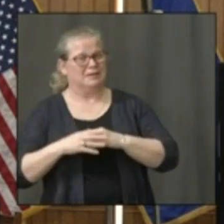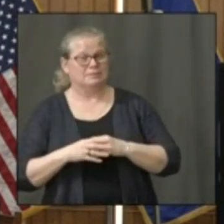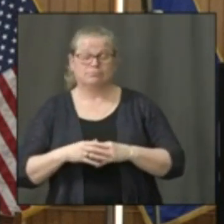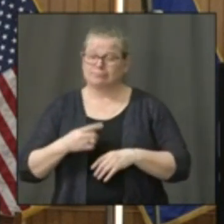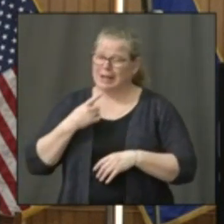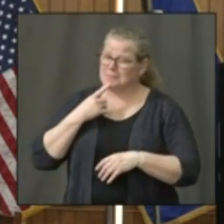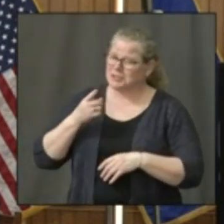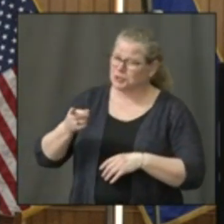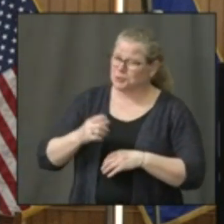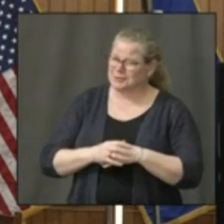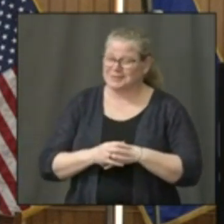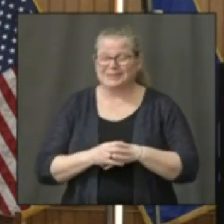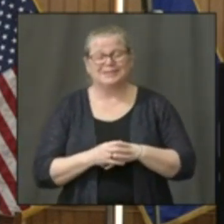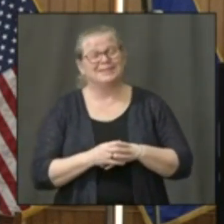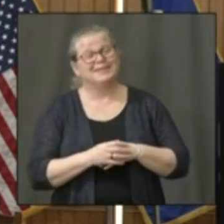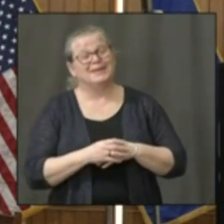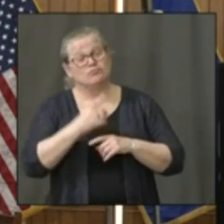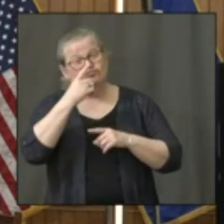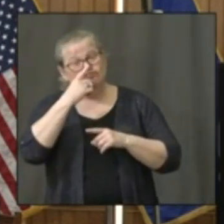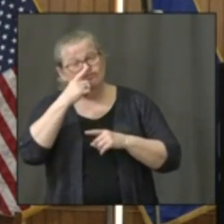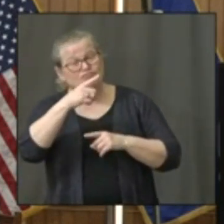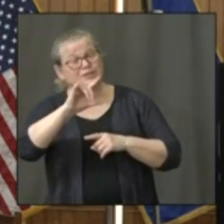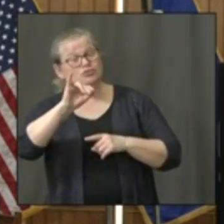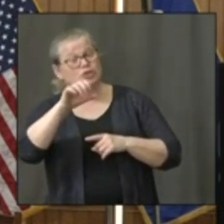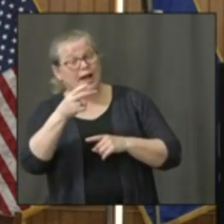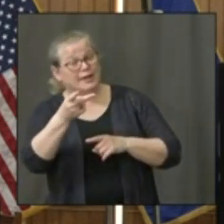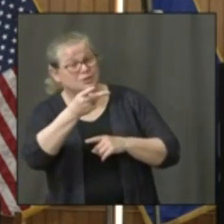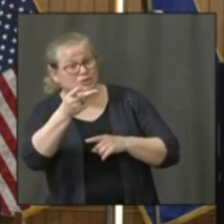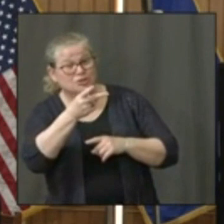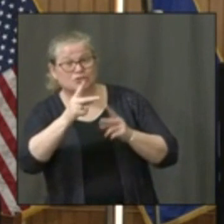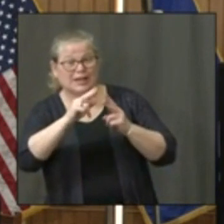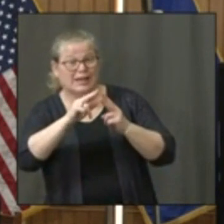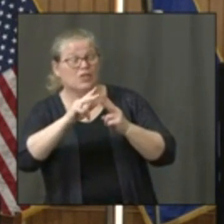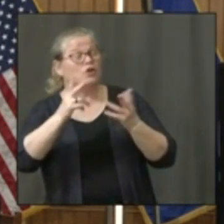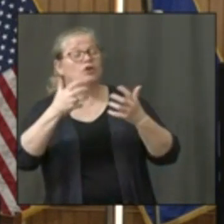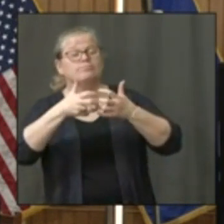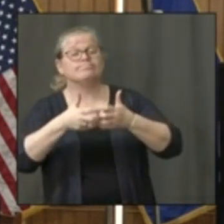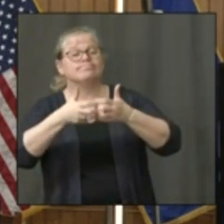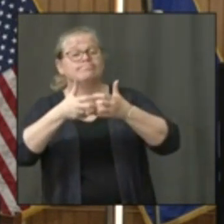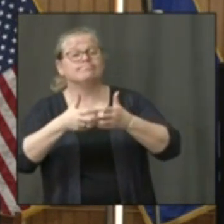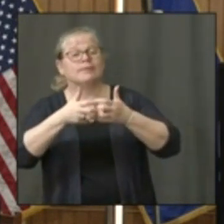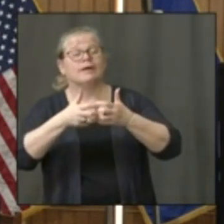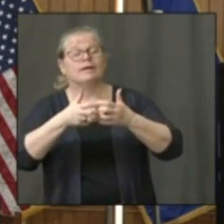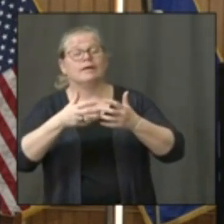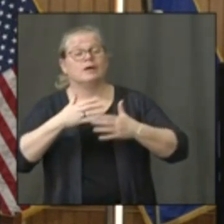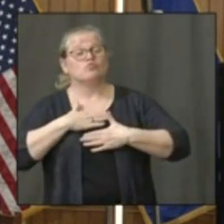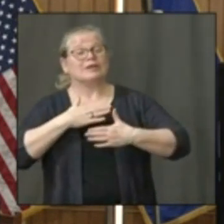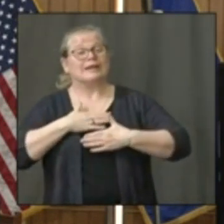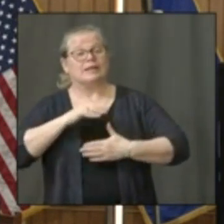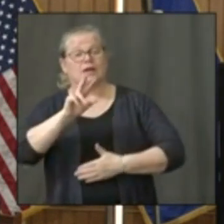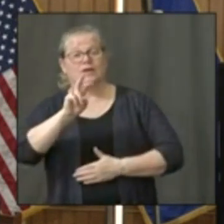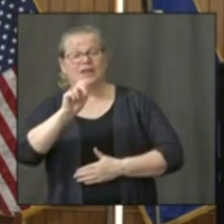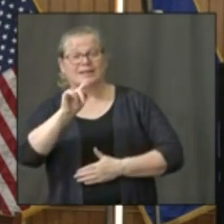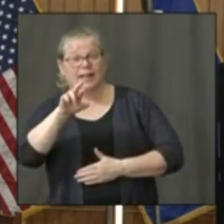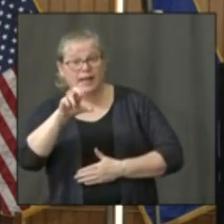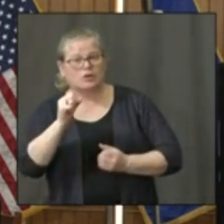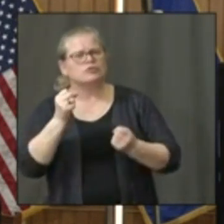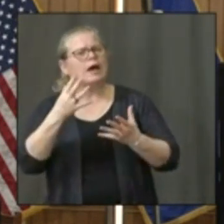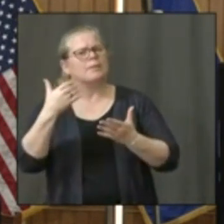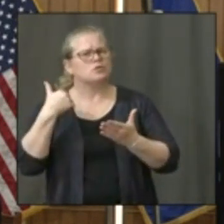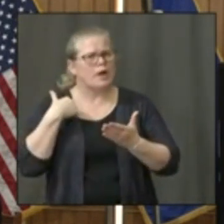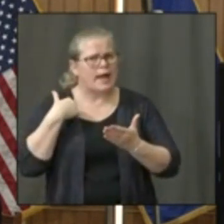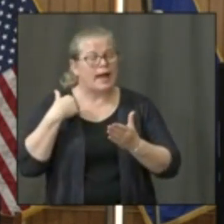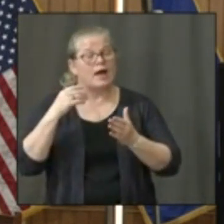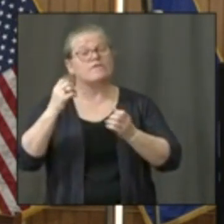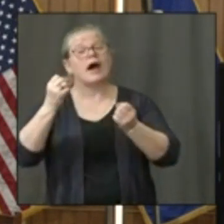Can you or Josh give us the update on ventilators, how many we have, how many are coming, how many we need, please?